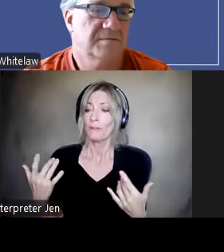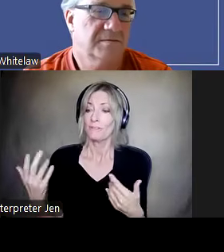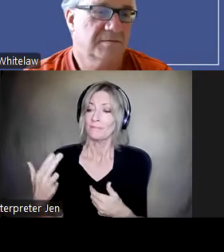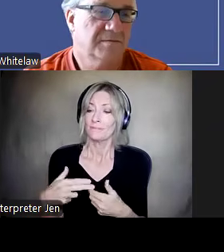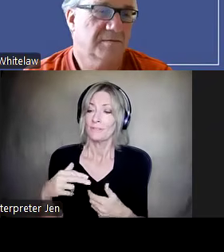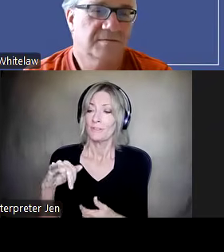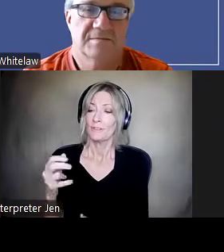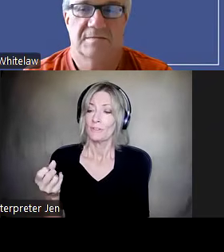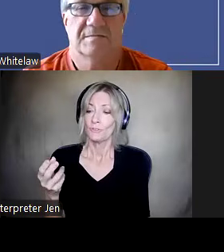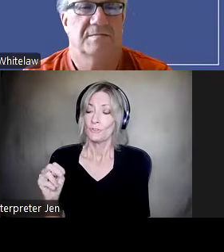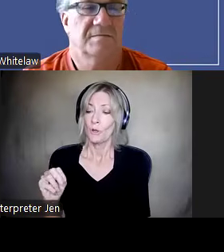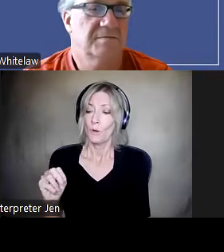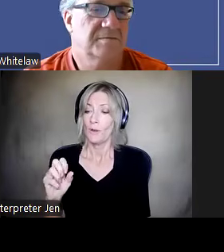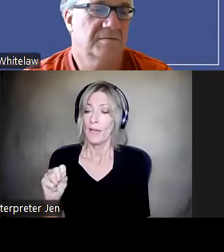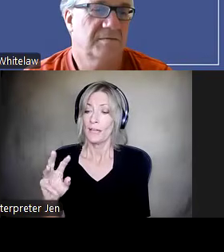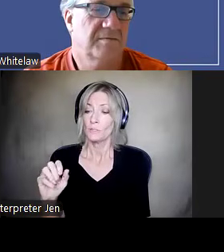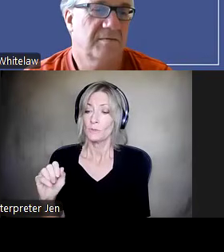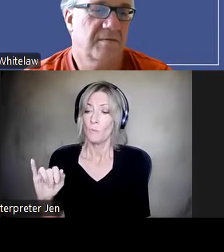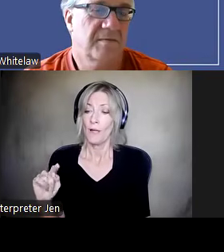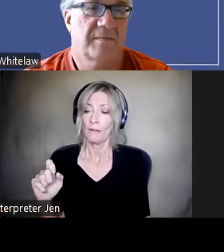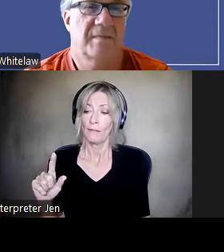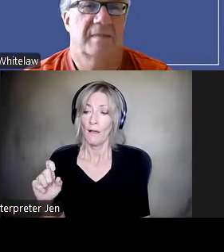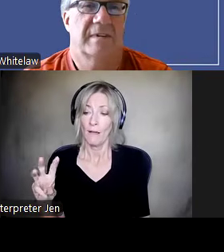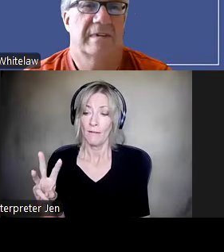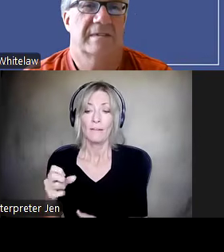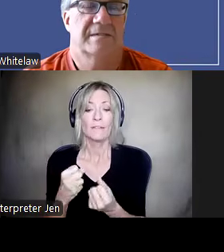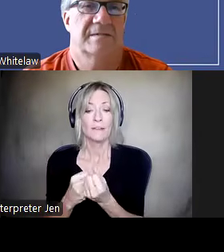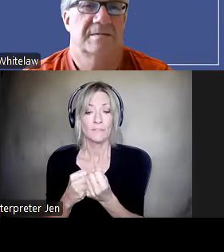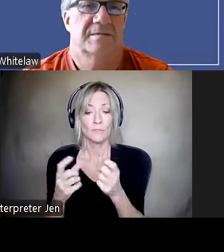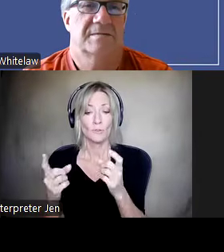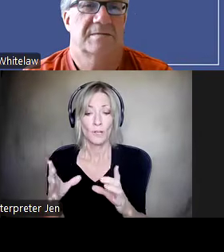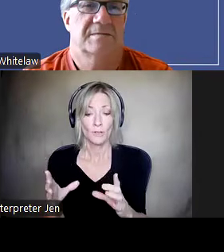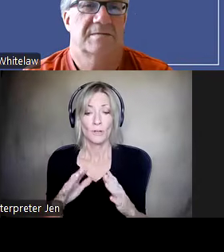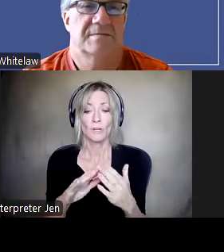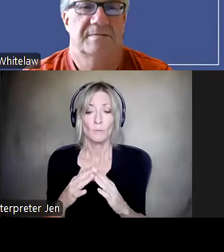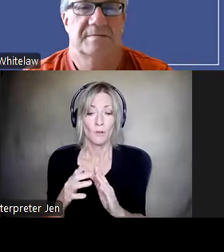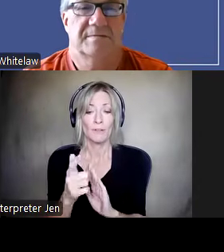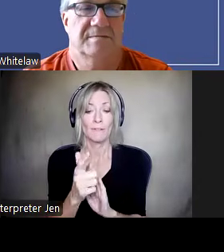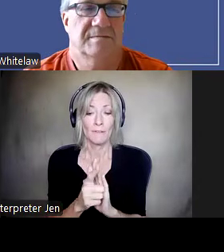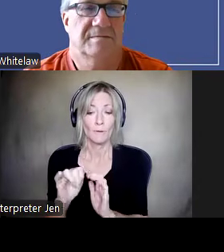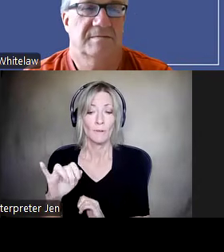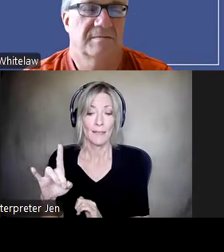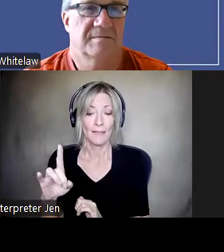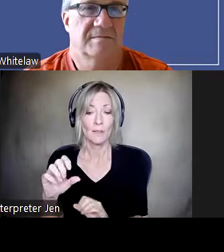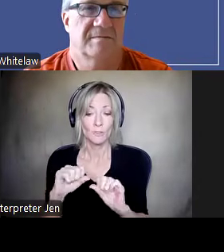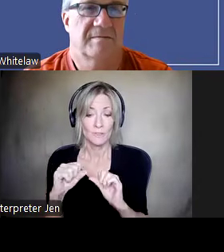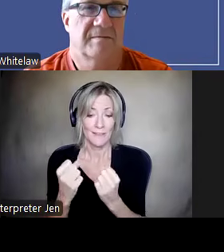S. Whitelaw, Advocacy Director at the Community Legal Aid Society in Delaware.